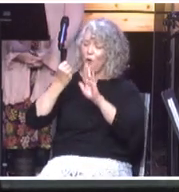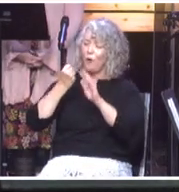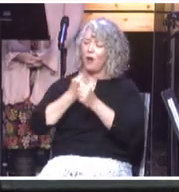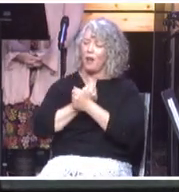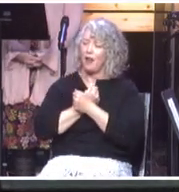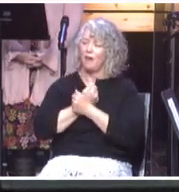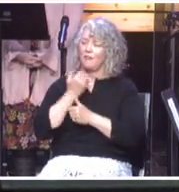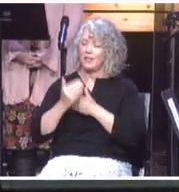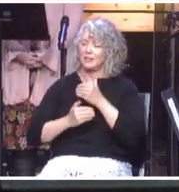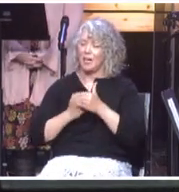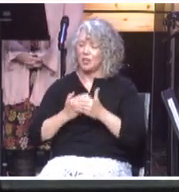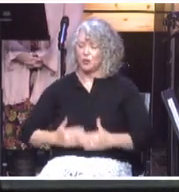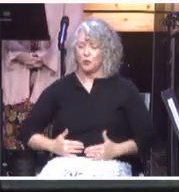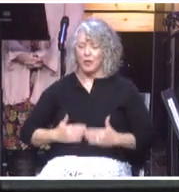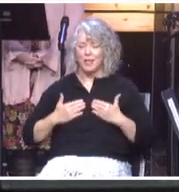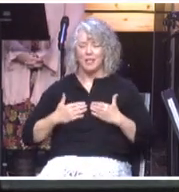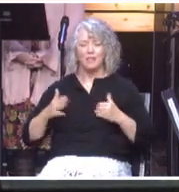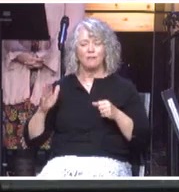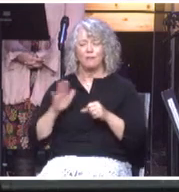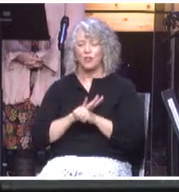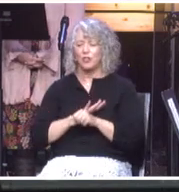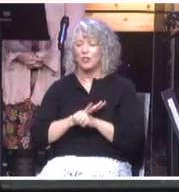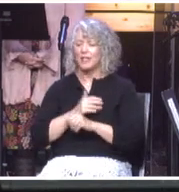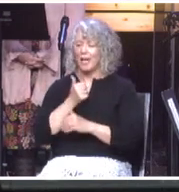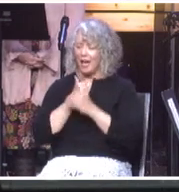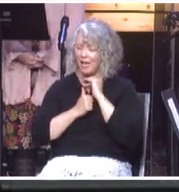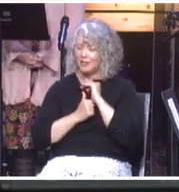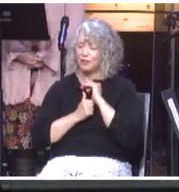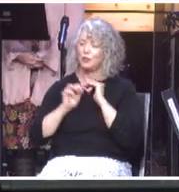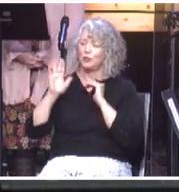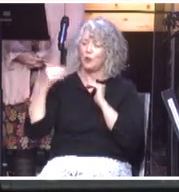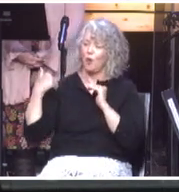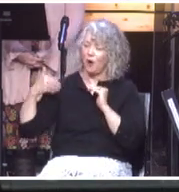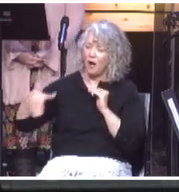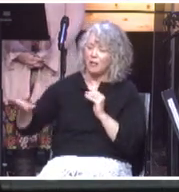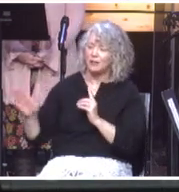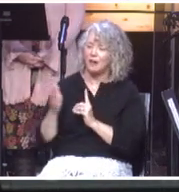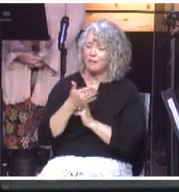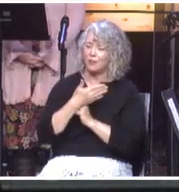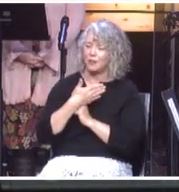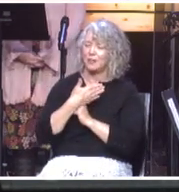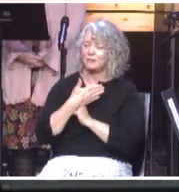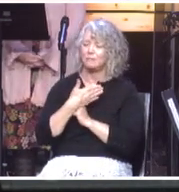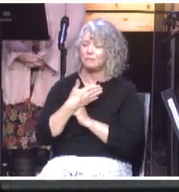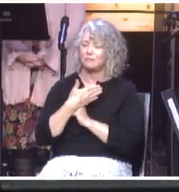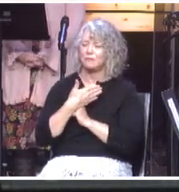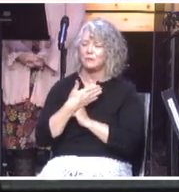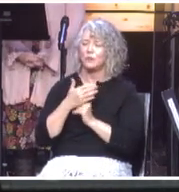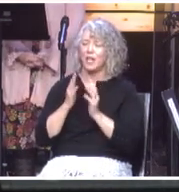entire lives underneath the shadow of Your mighty wings. We ask this in Jesus' name. Amen.